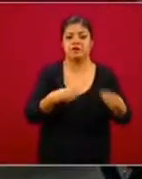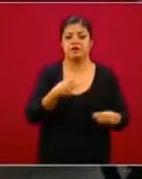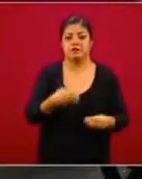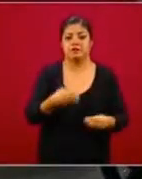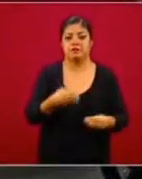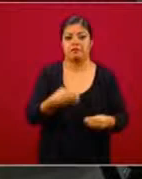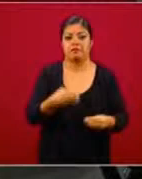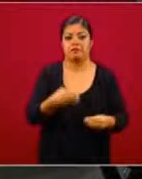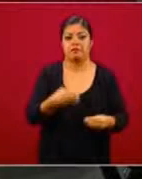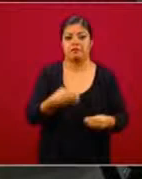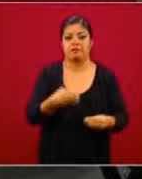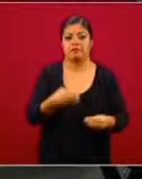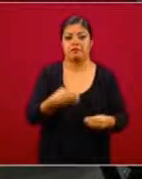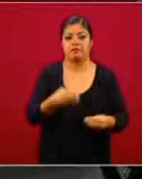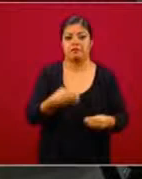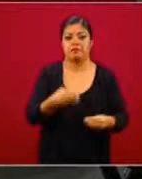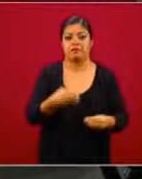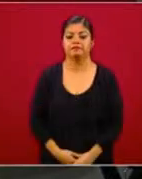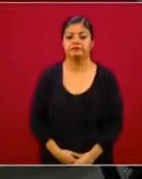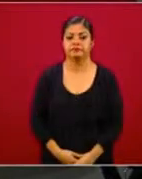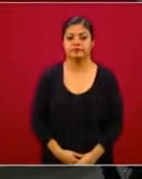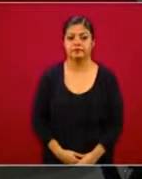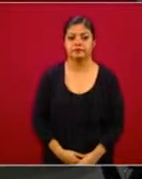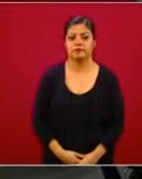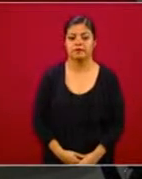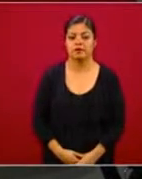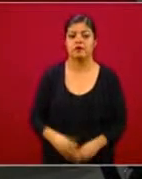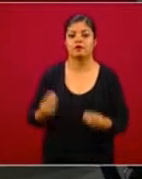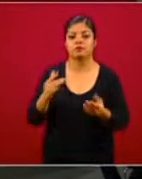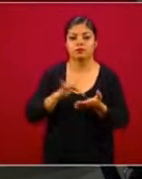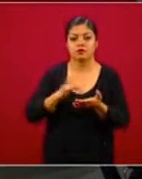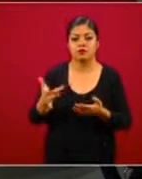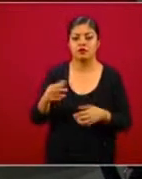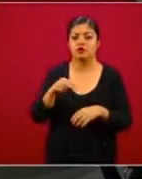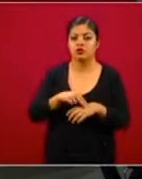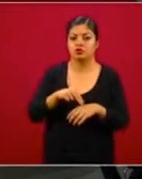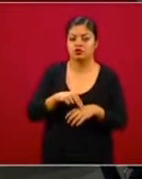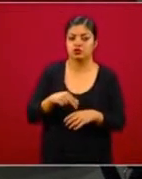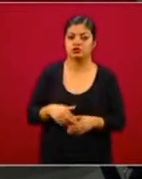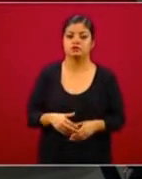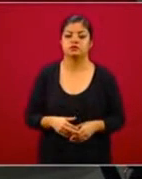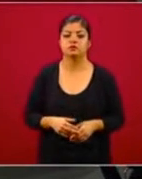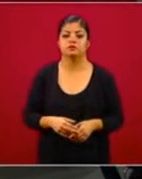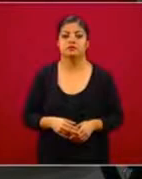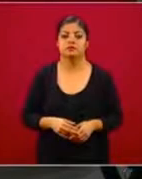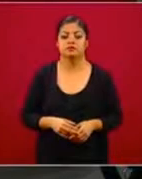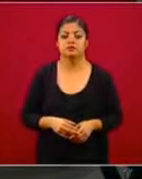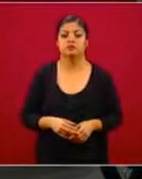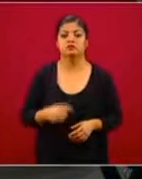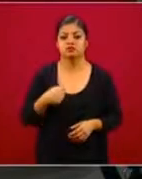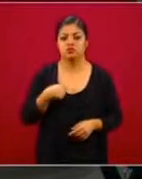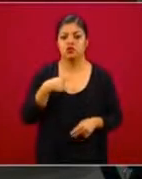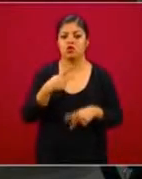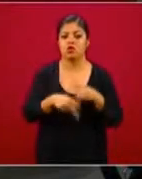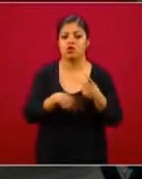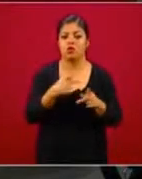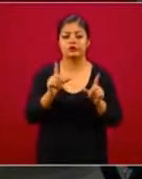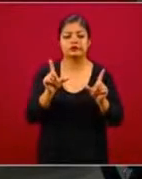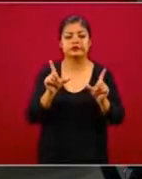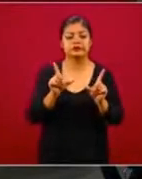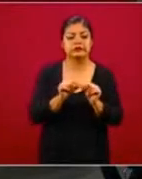And so that would be the daily update on epidemiological statistics for tonight. Thank you very much,